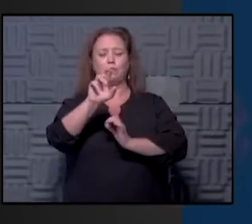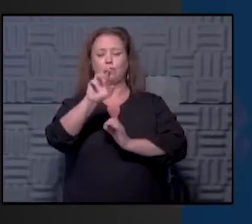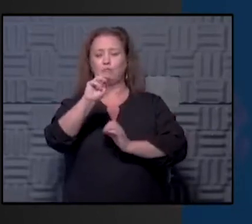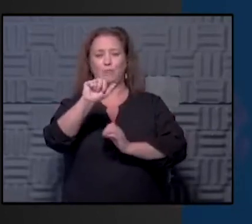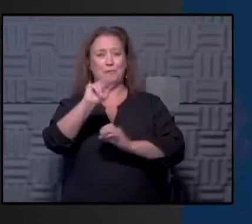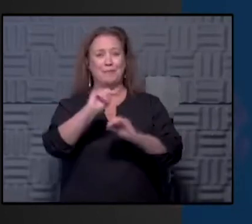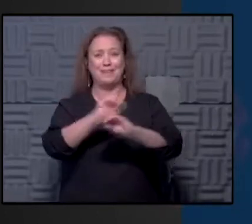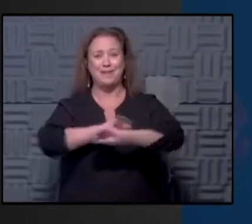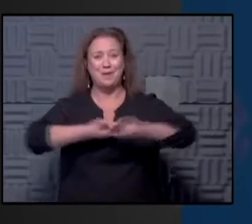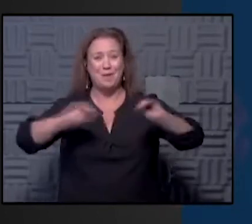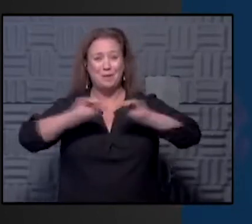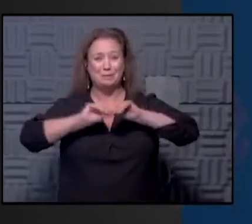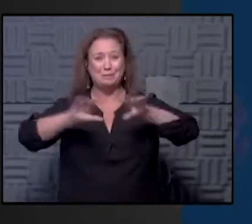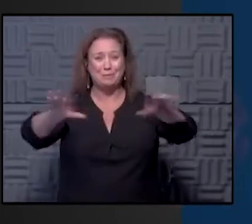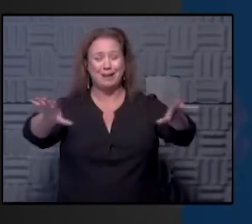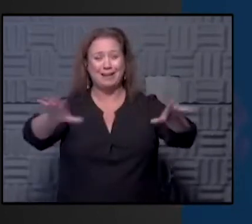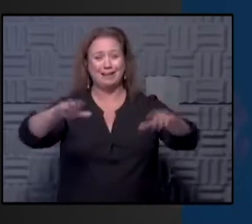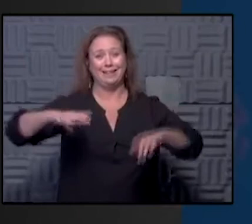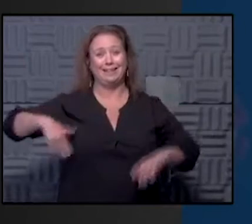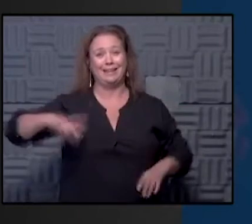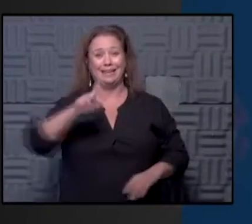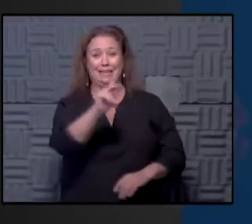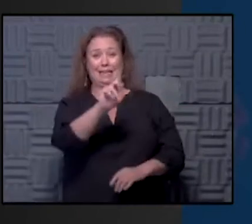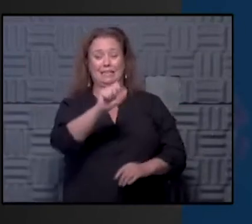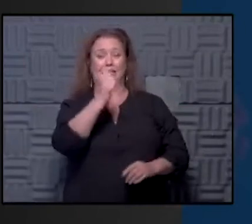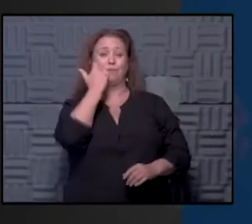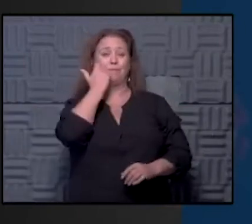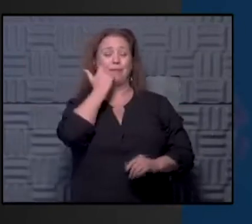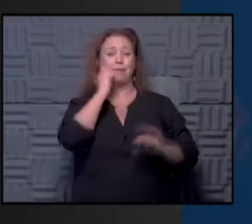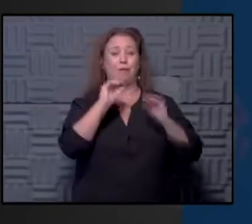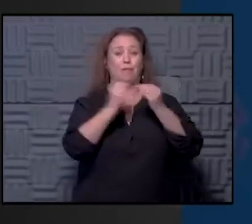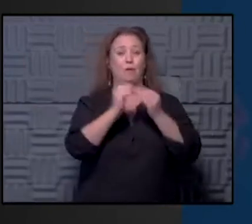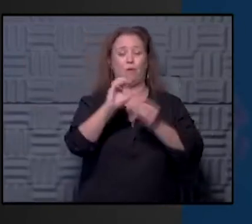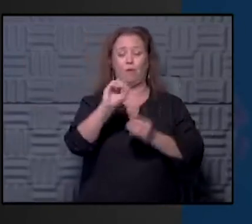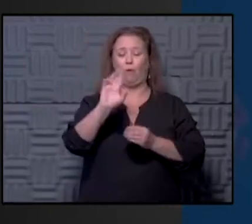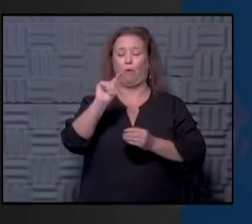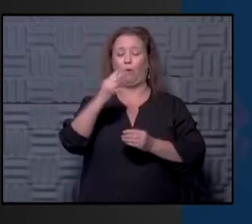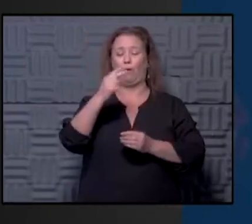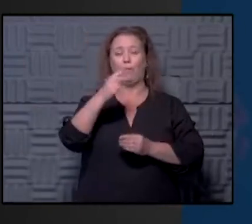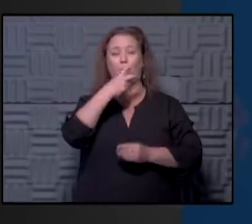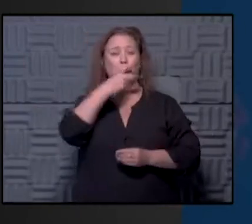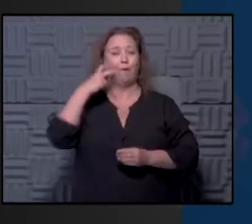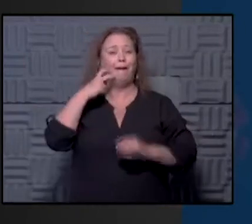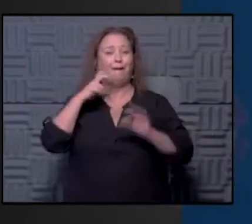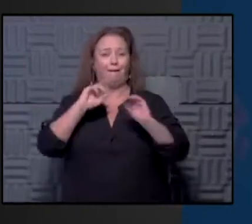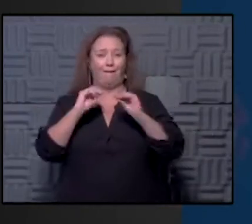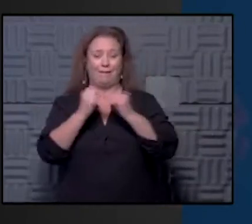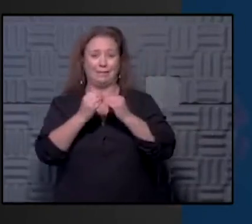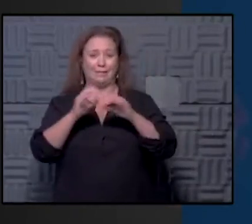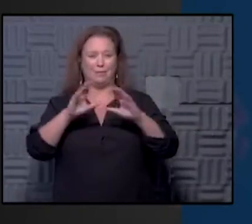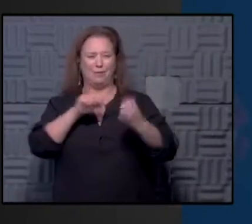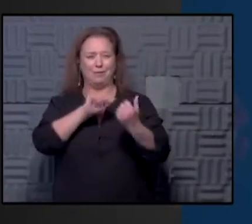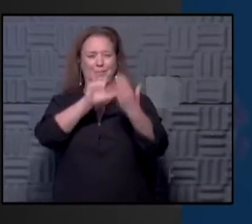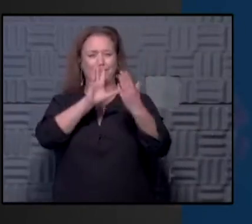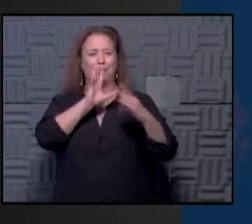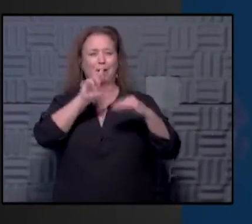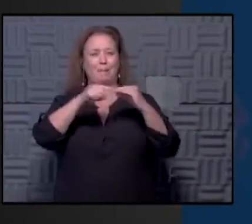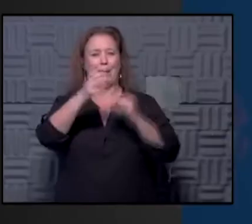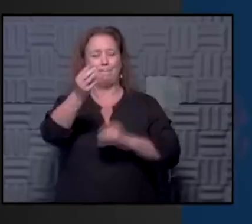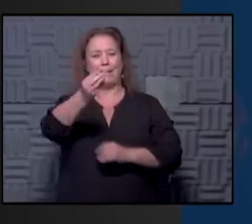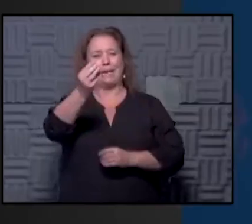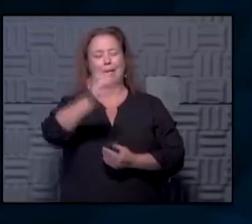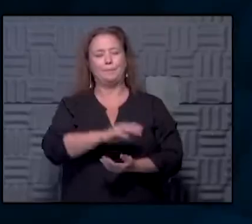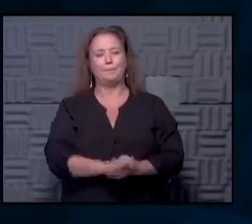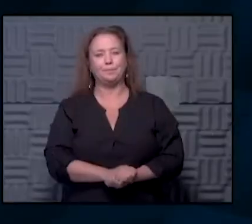any cases of transmission known yet in Kansas from the dental office or an orthodontics office. That's great news. We'll address that topic head on come